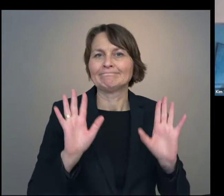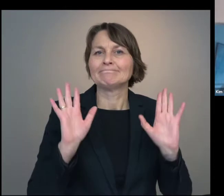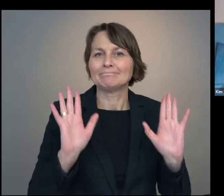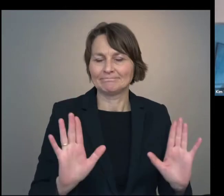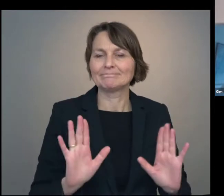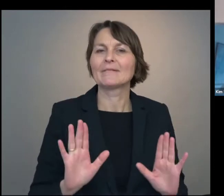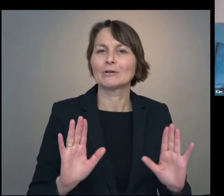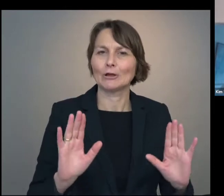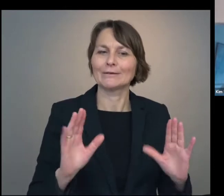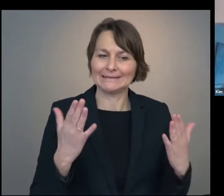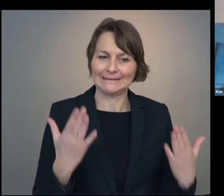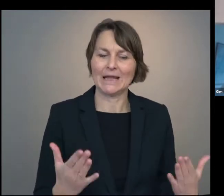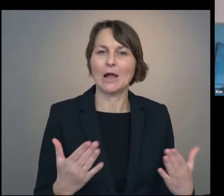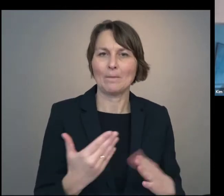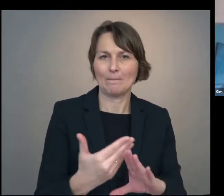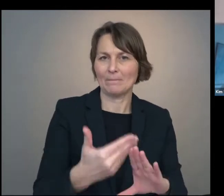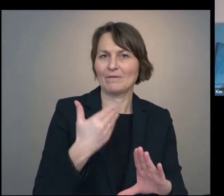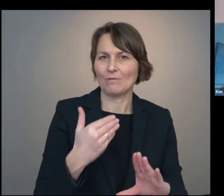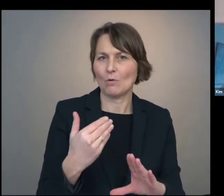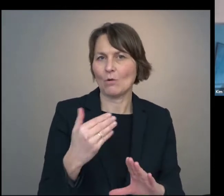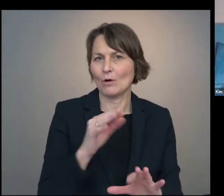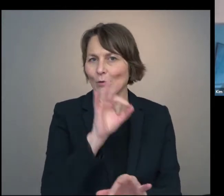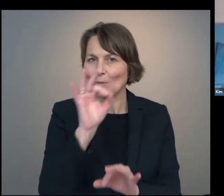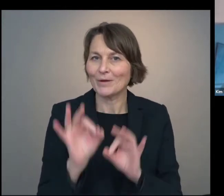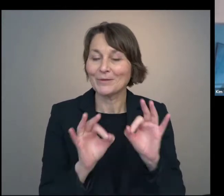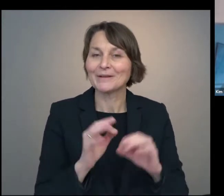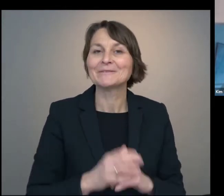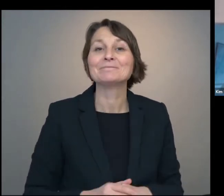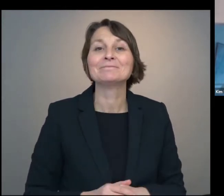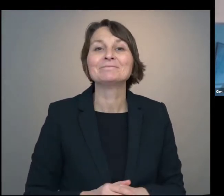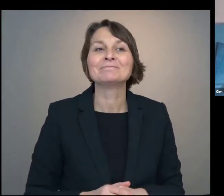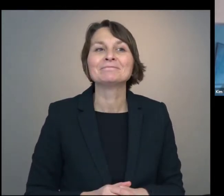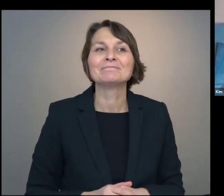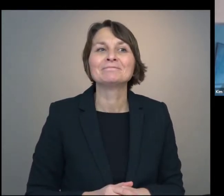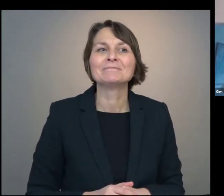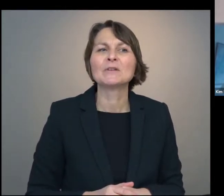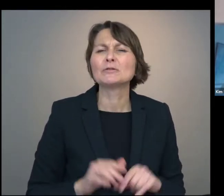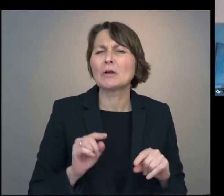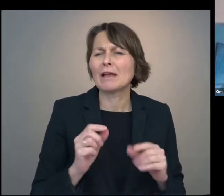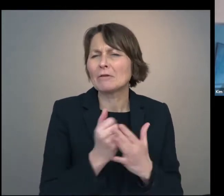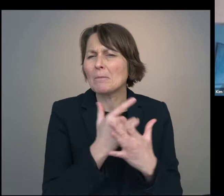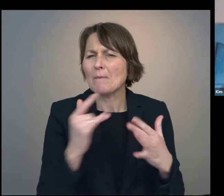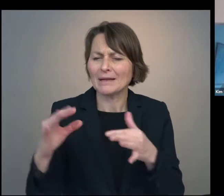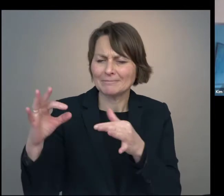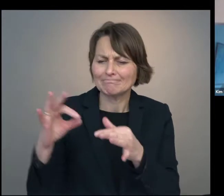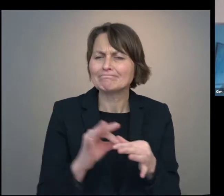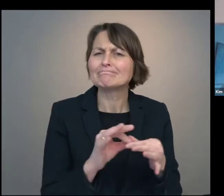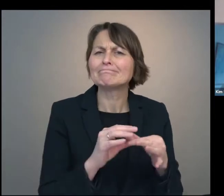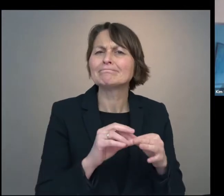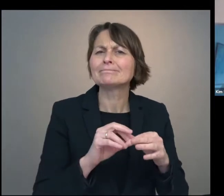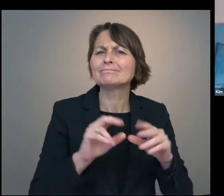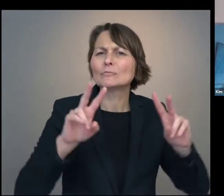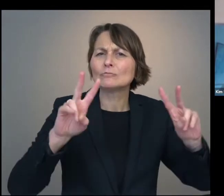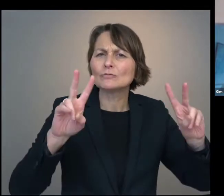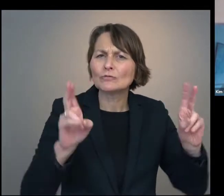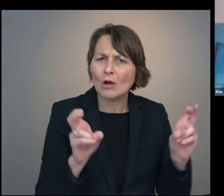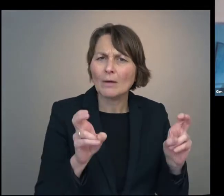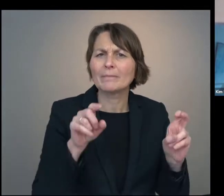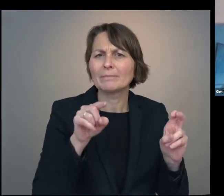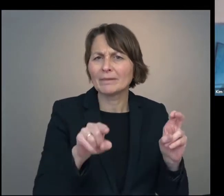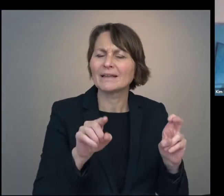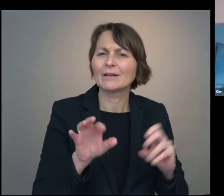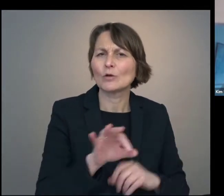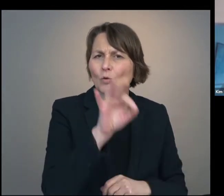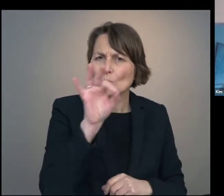So with that, I'd like to ask after Niels, because there was a lot of questions